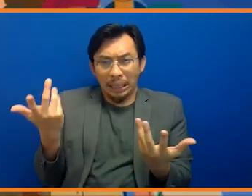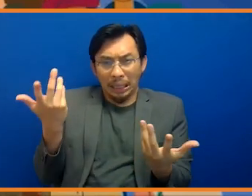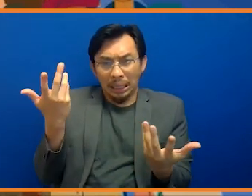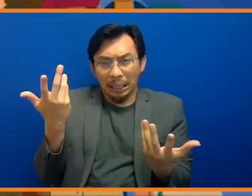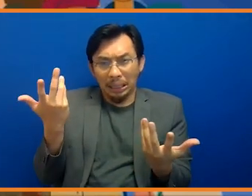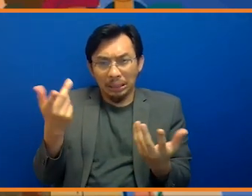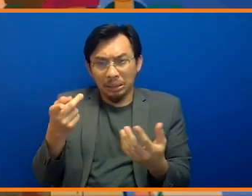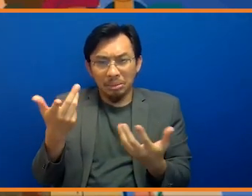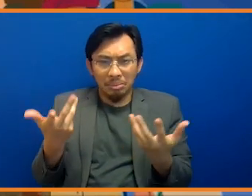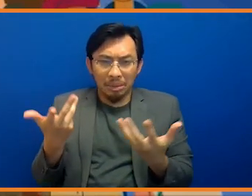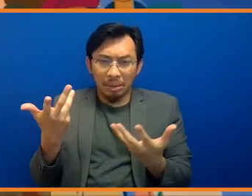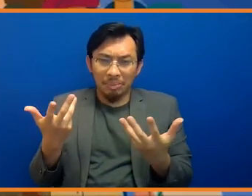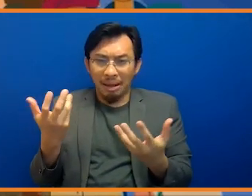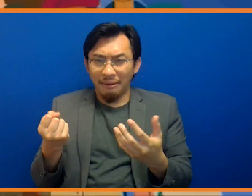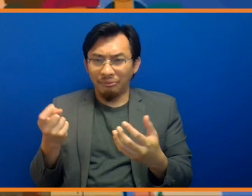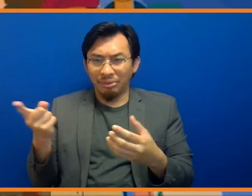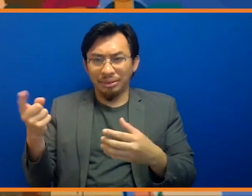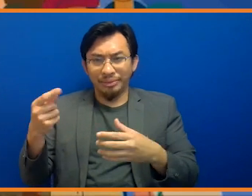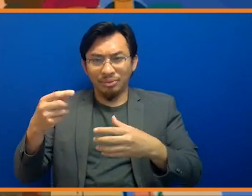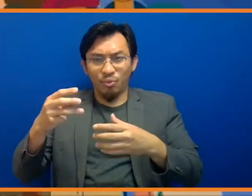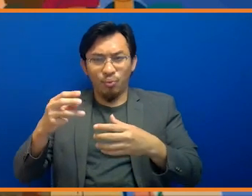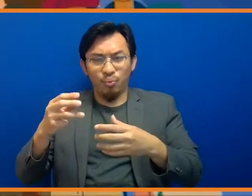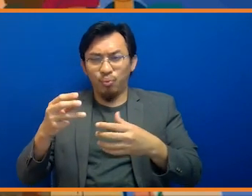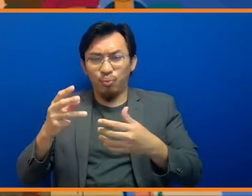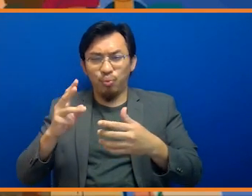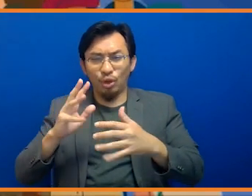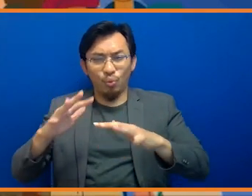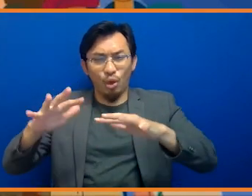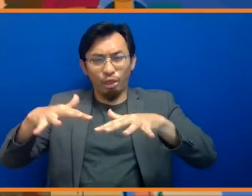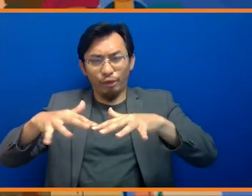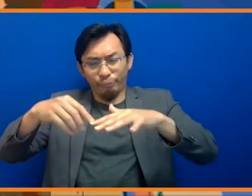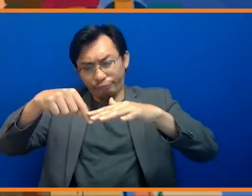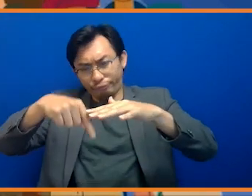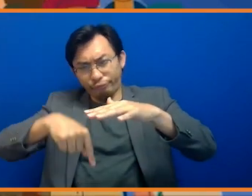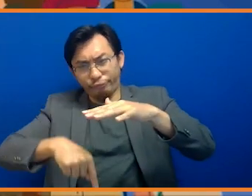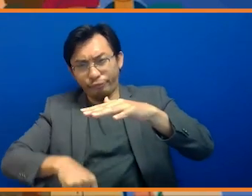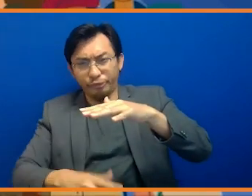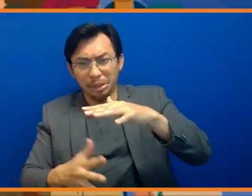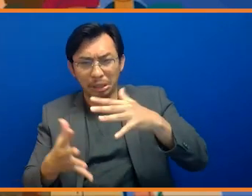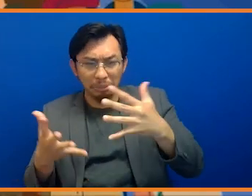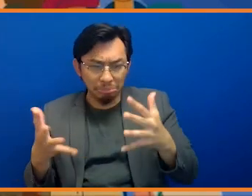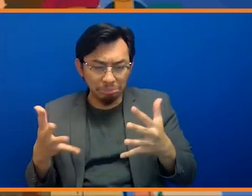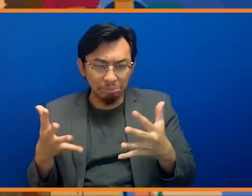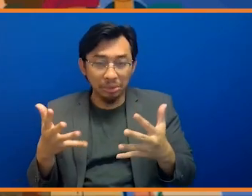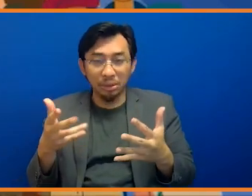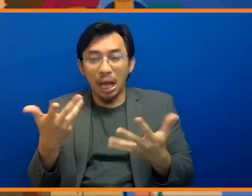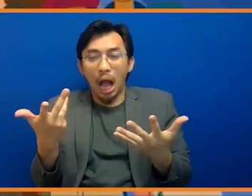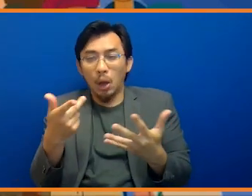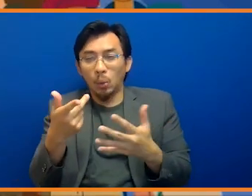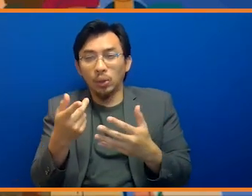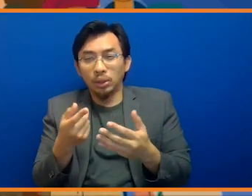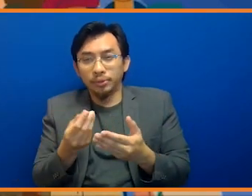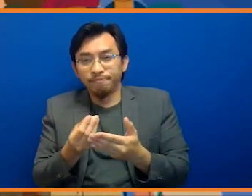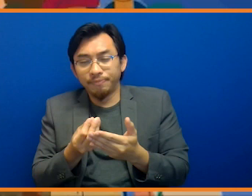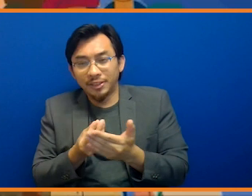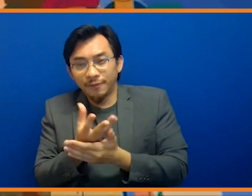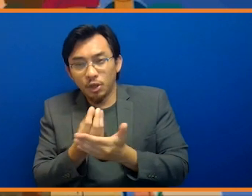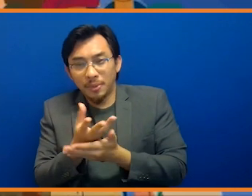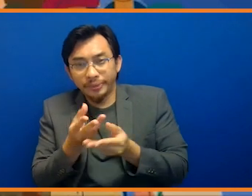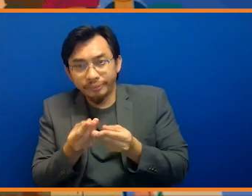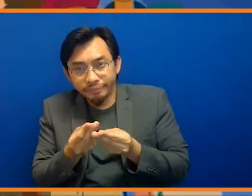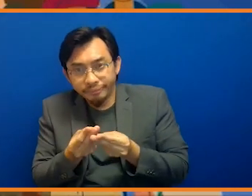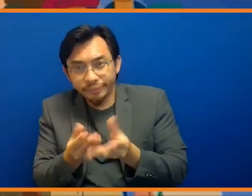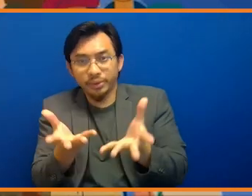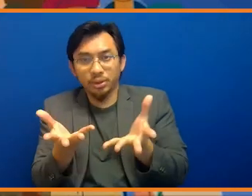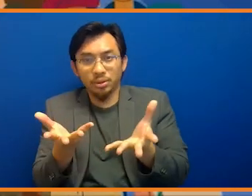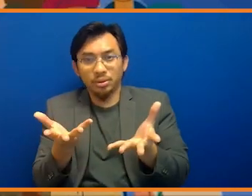all this car because struggling inside the seawater. So this is kind of how to send